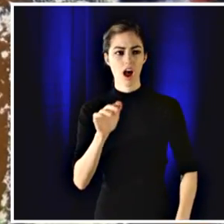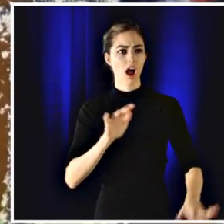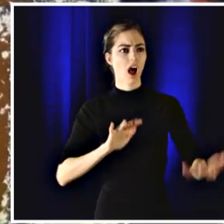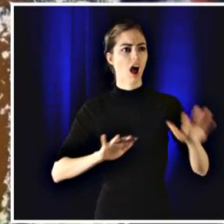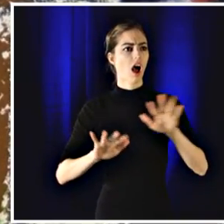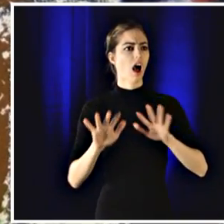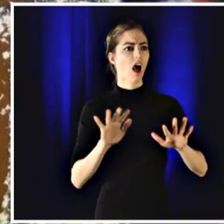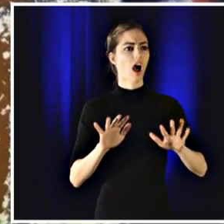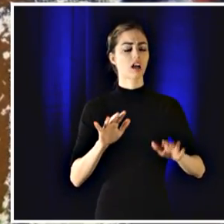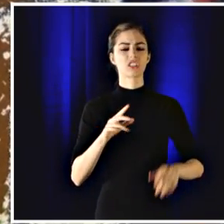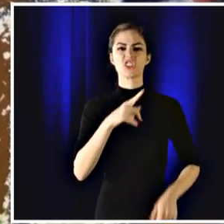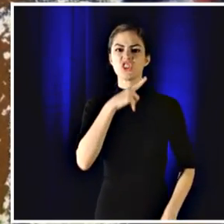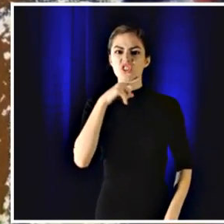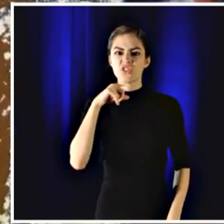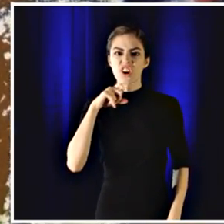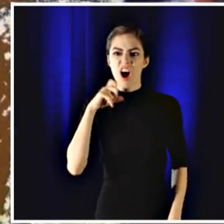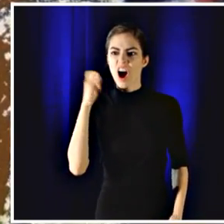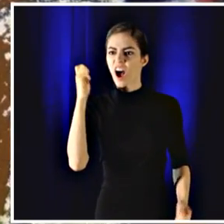seen.